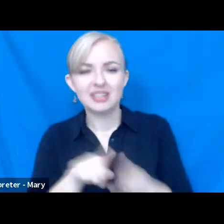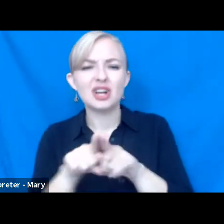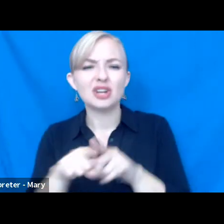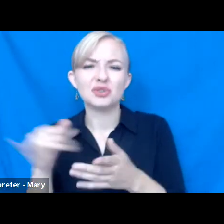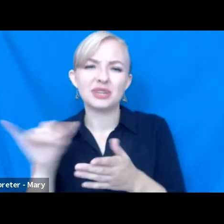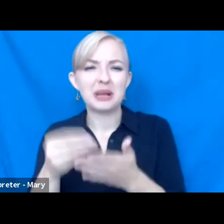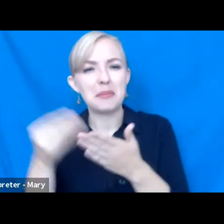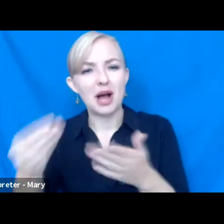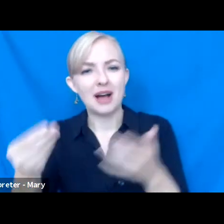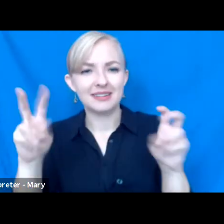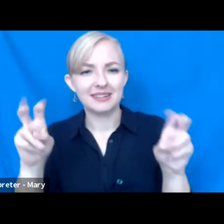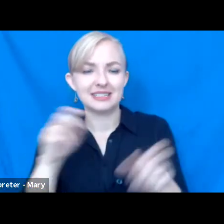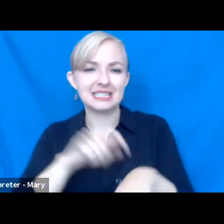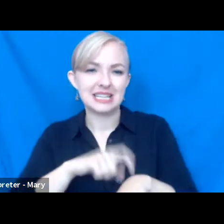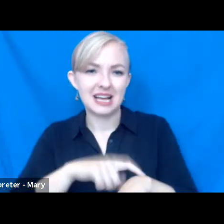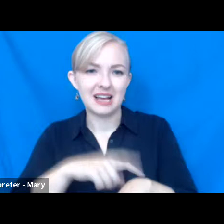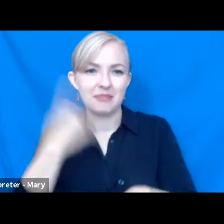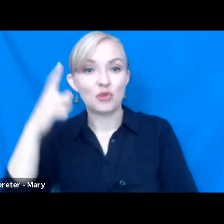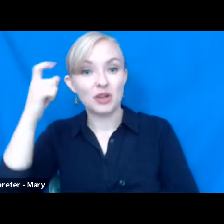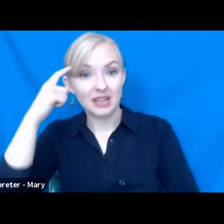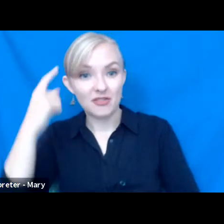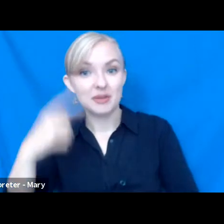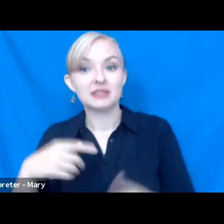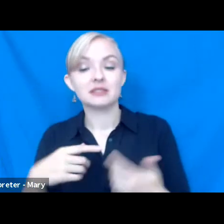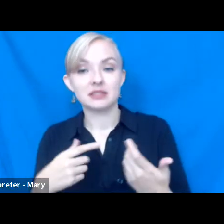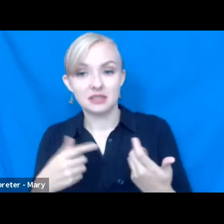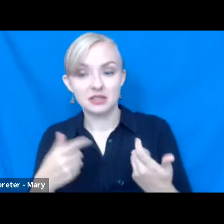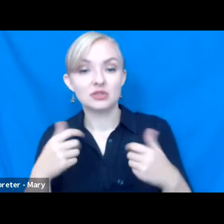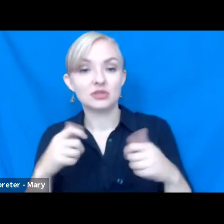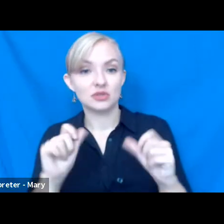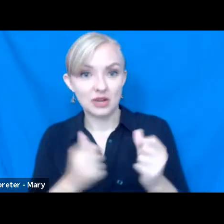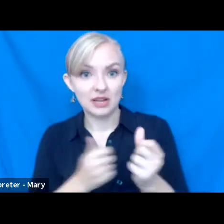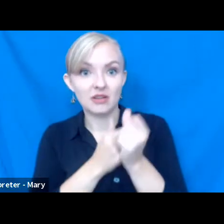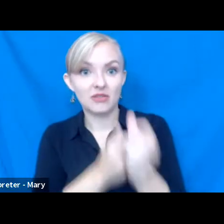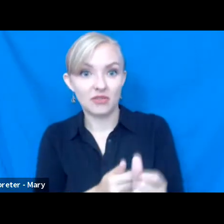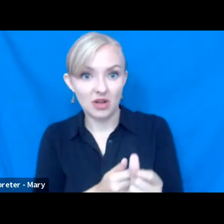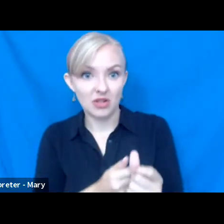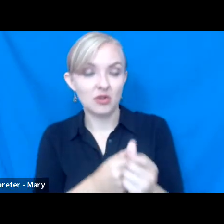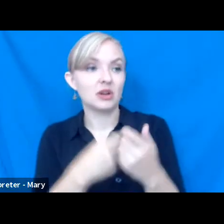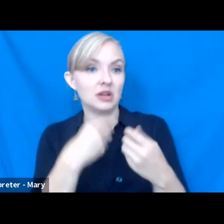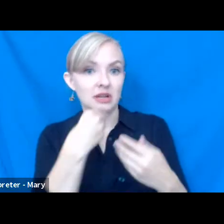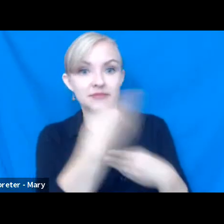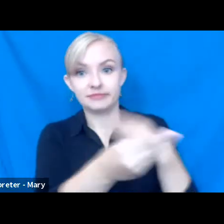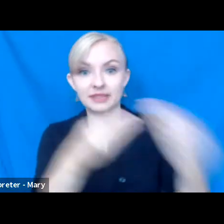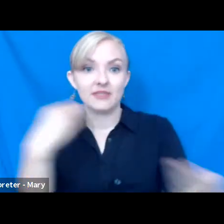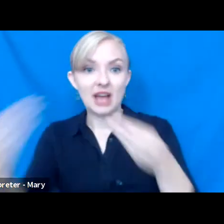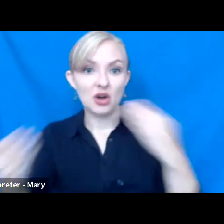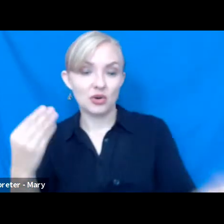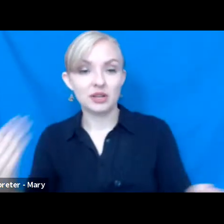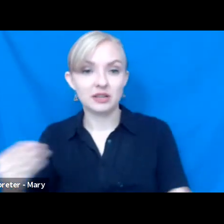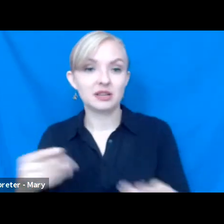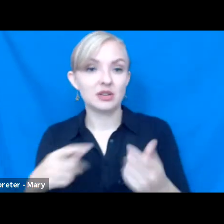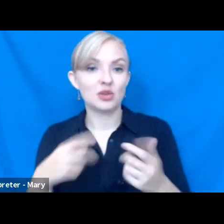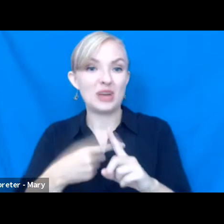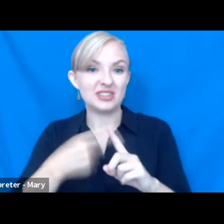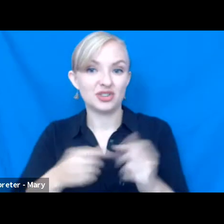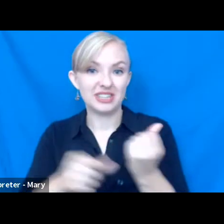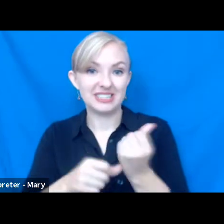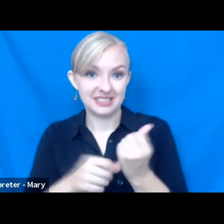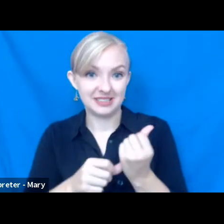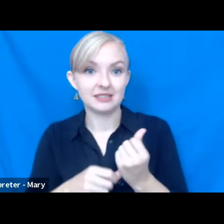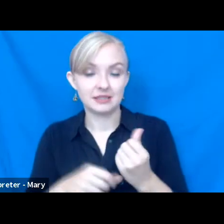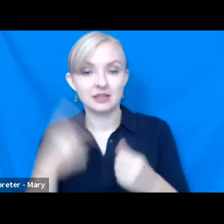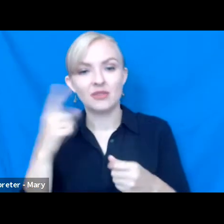local governments administering the $46.5 billion in emergency rental assistance to launch and refine